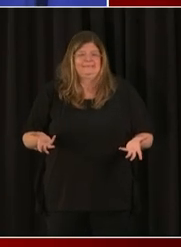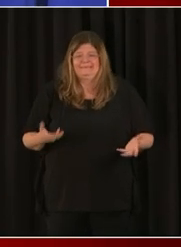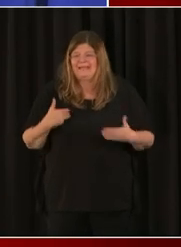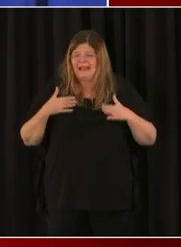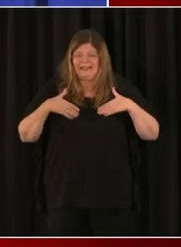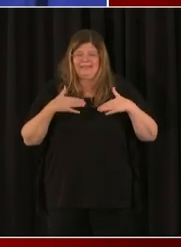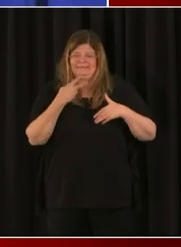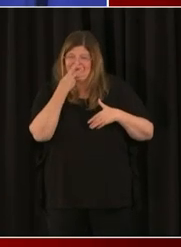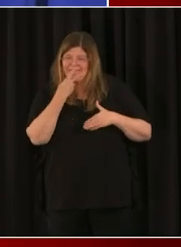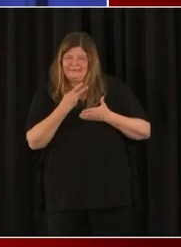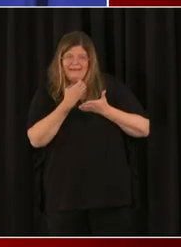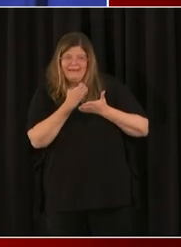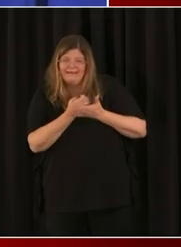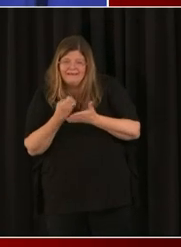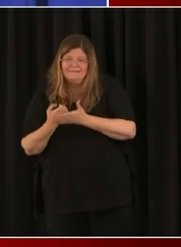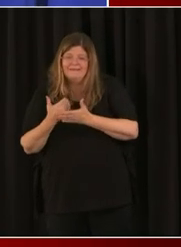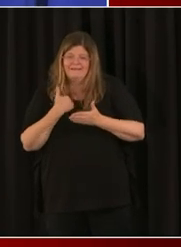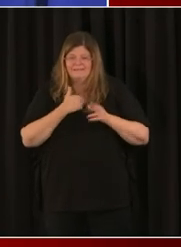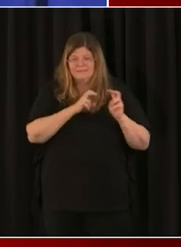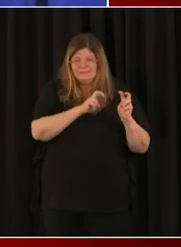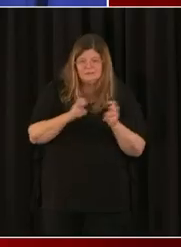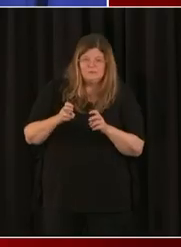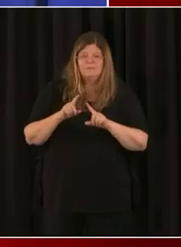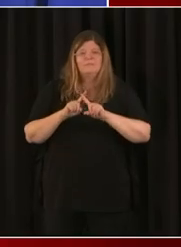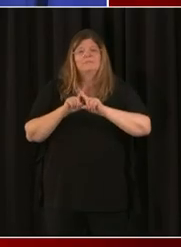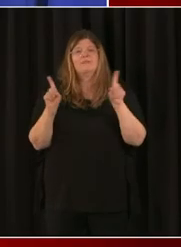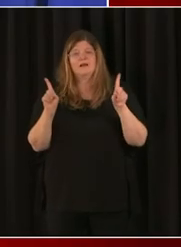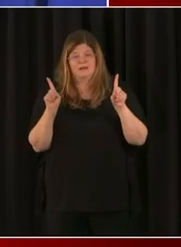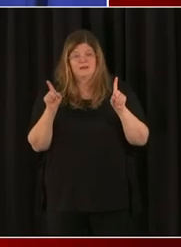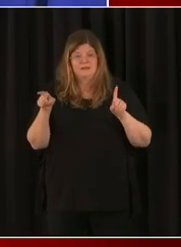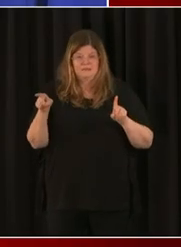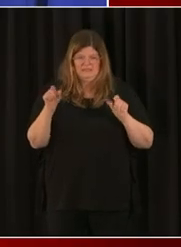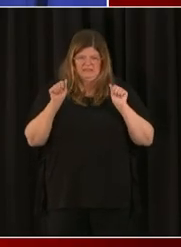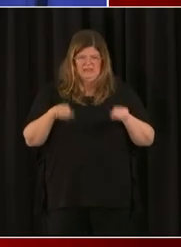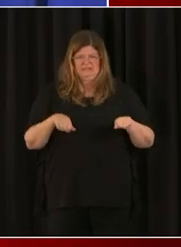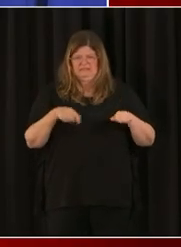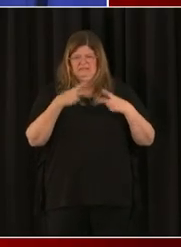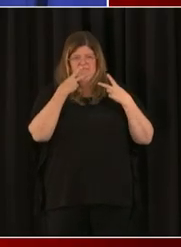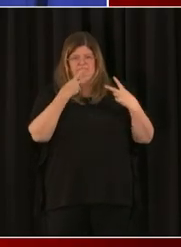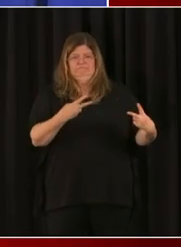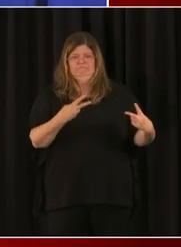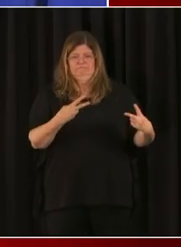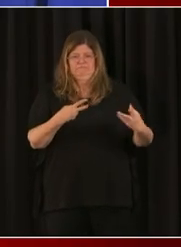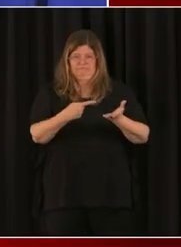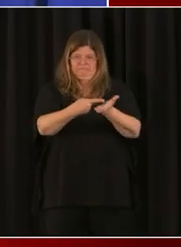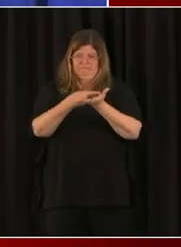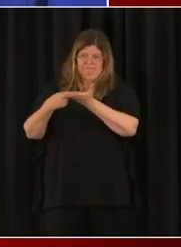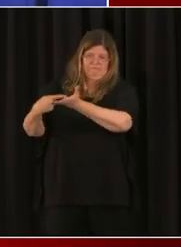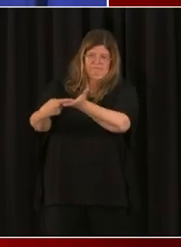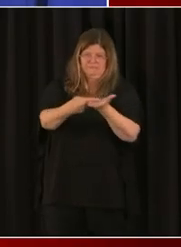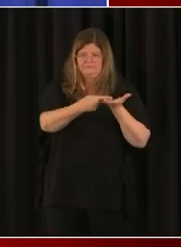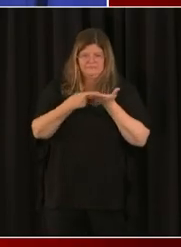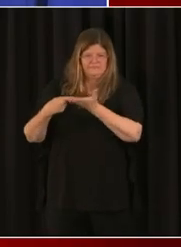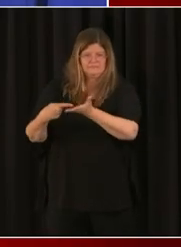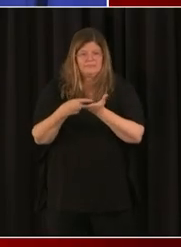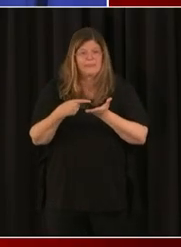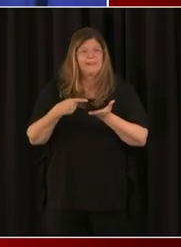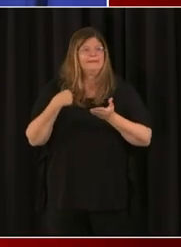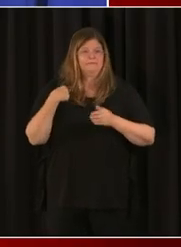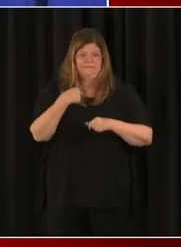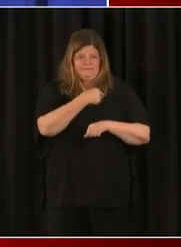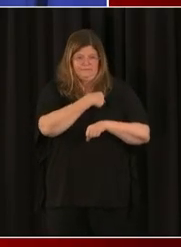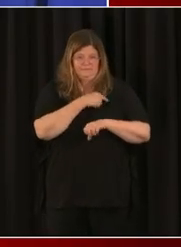any evidence of that, Okay. but I think that you can see from the discussion that when we're